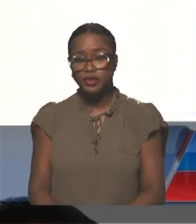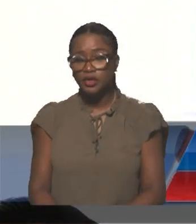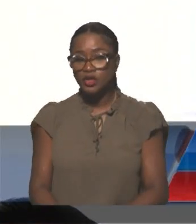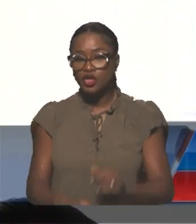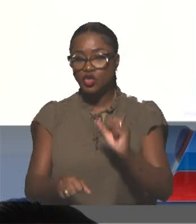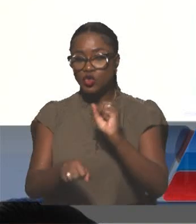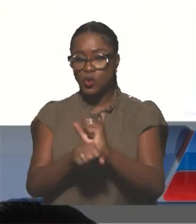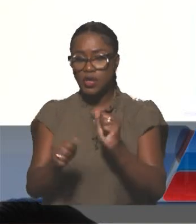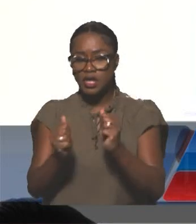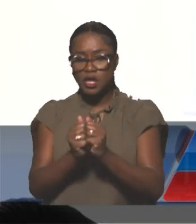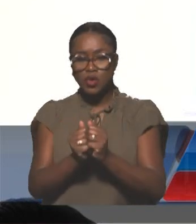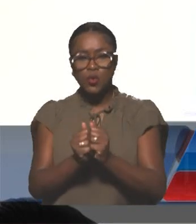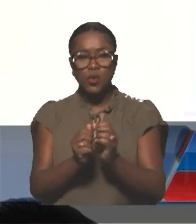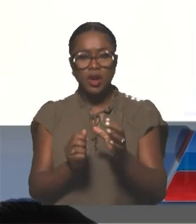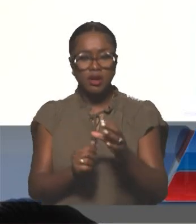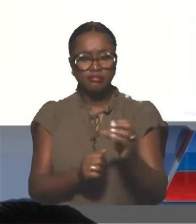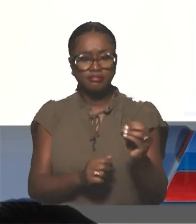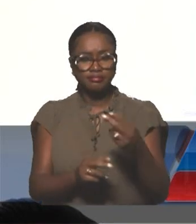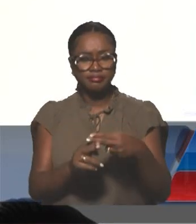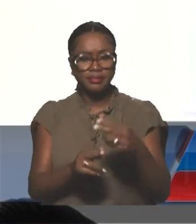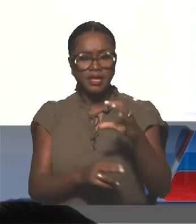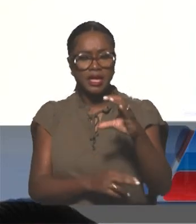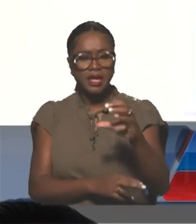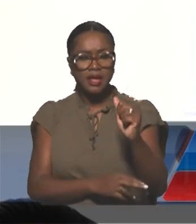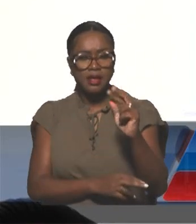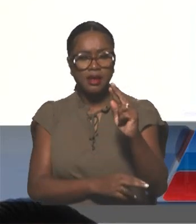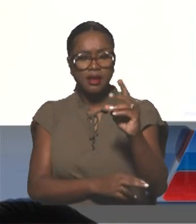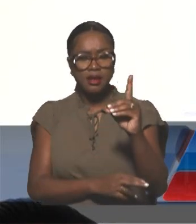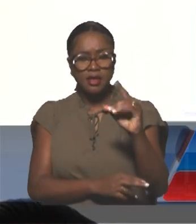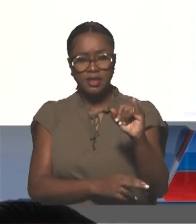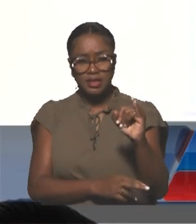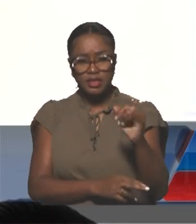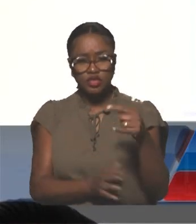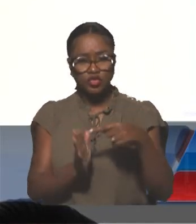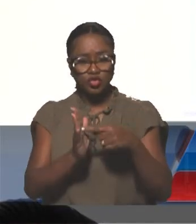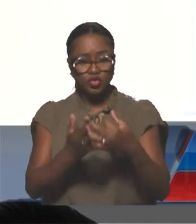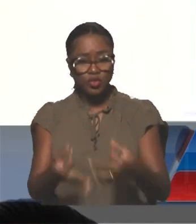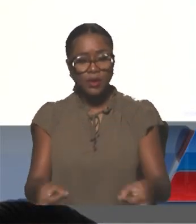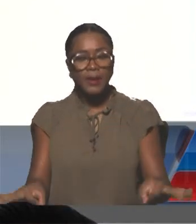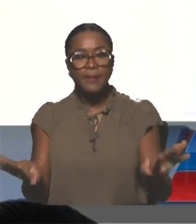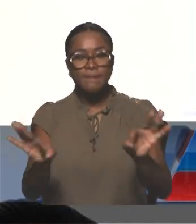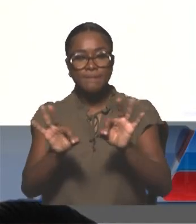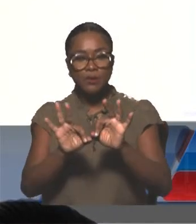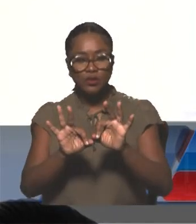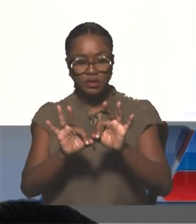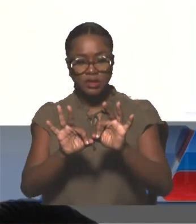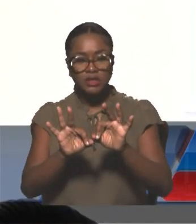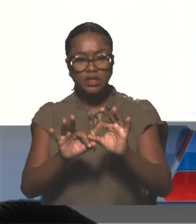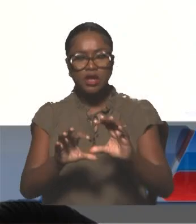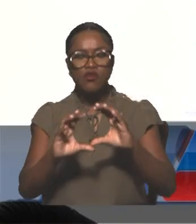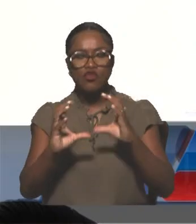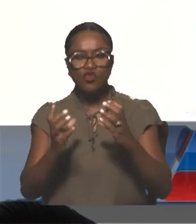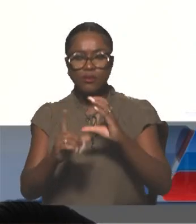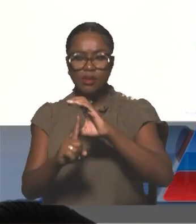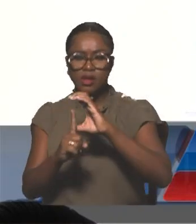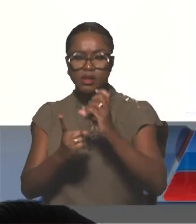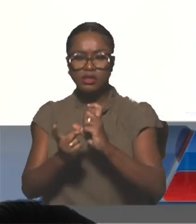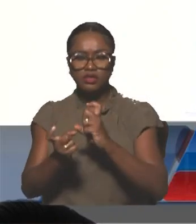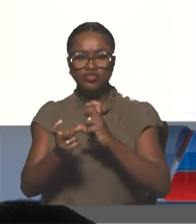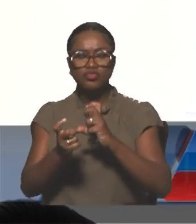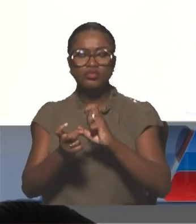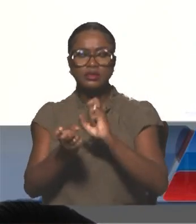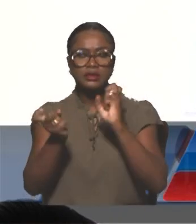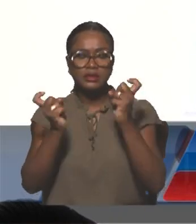establish a yam germplasm bank in Tobago truly highlights the importance of global cultural exchange and marks an